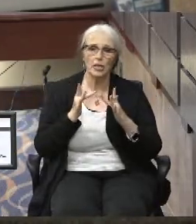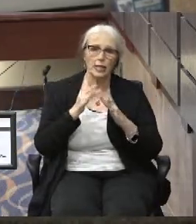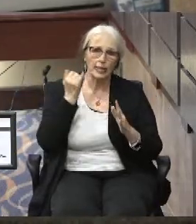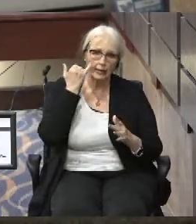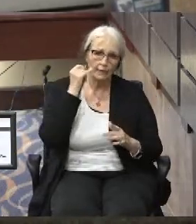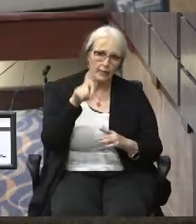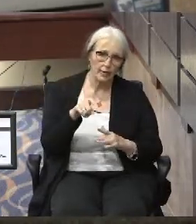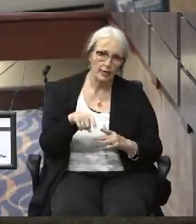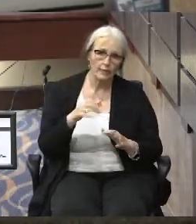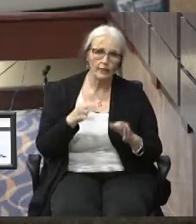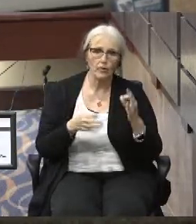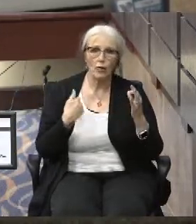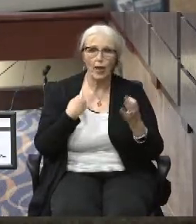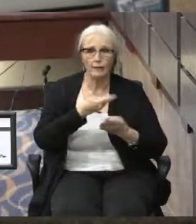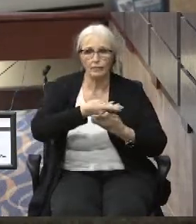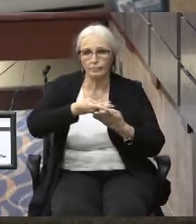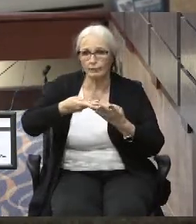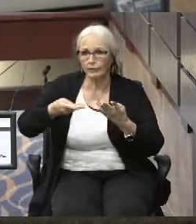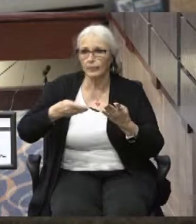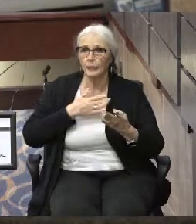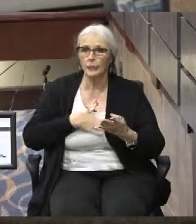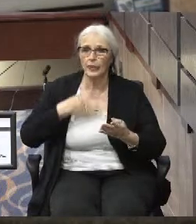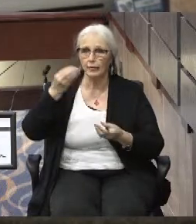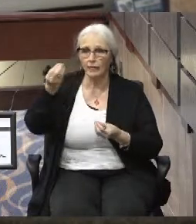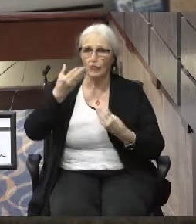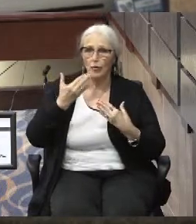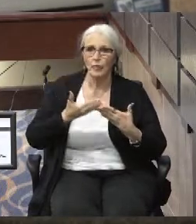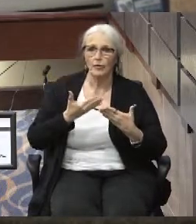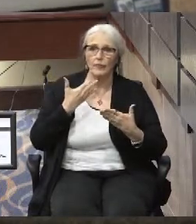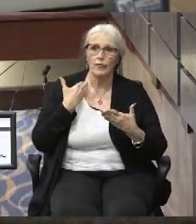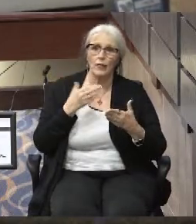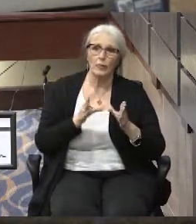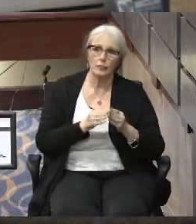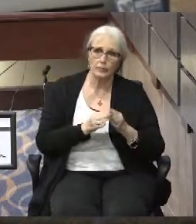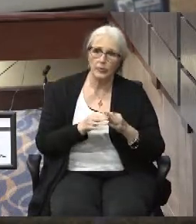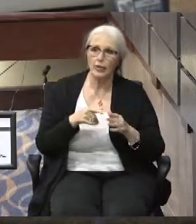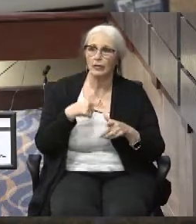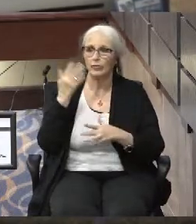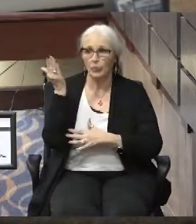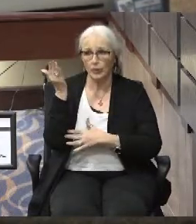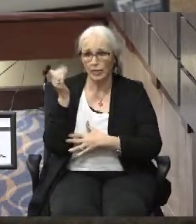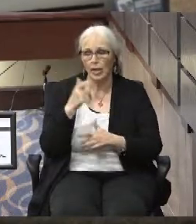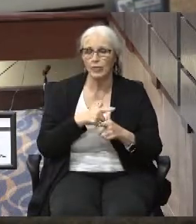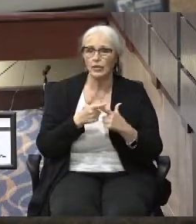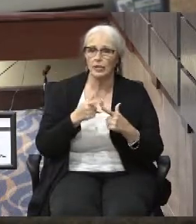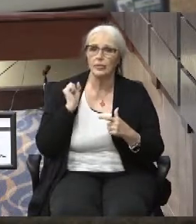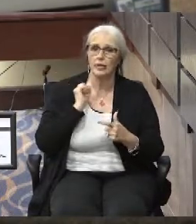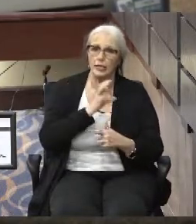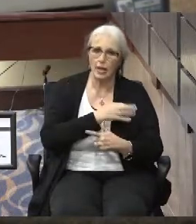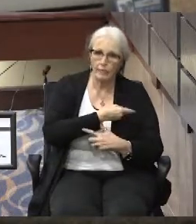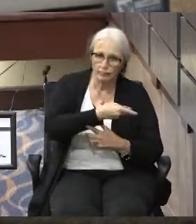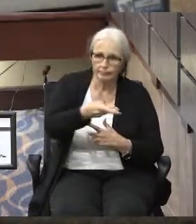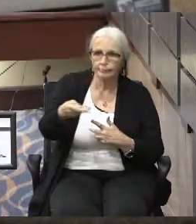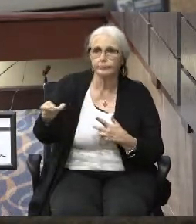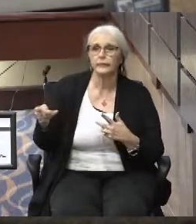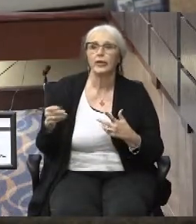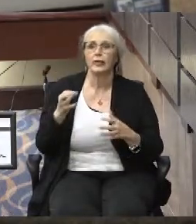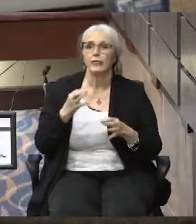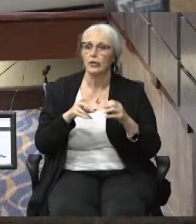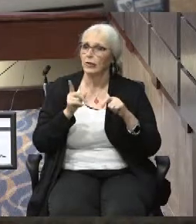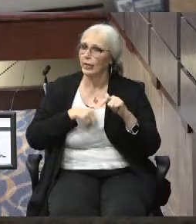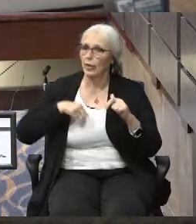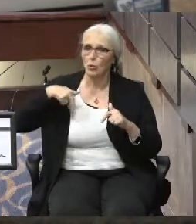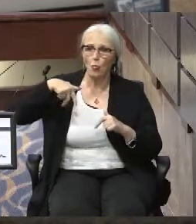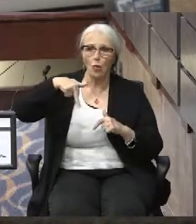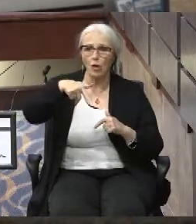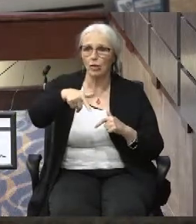you have handouts, please let us know at the beginning of your presentation and staff will distribute these to council. If you're unable to approach the podium due to physical